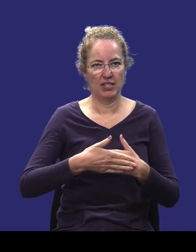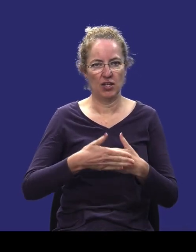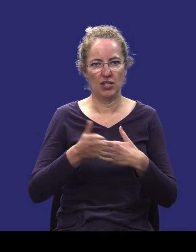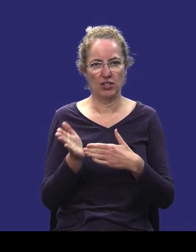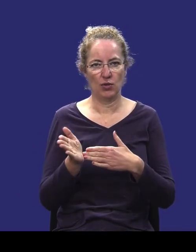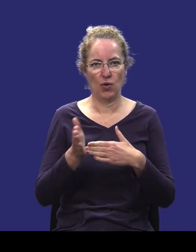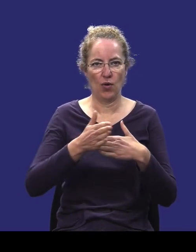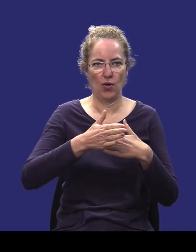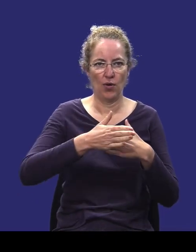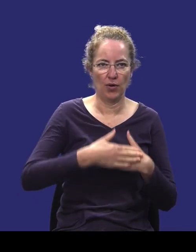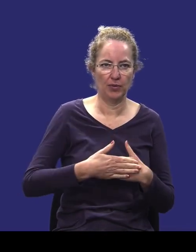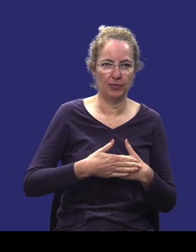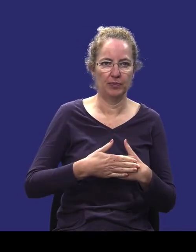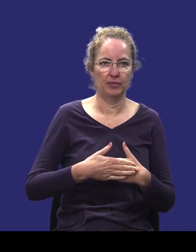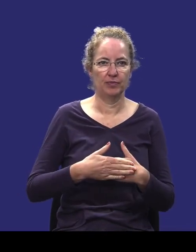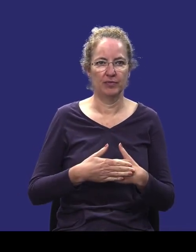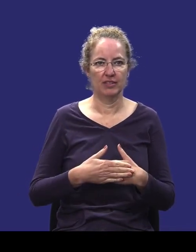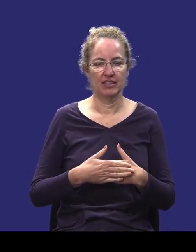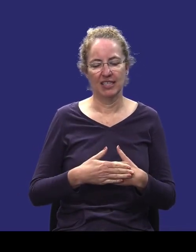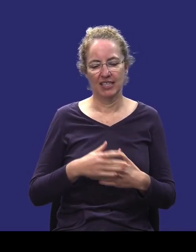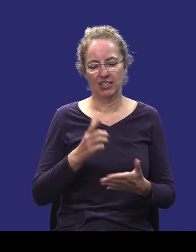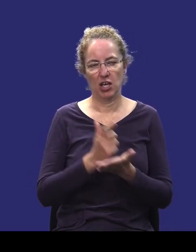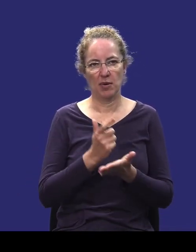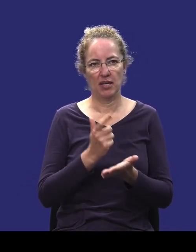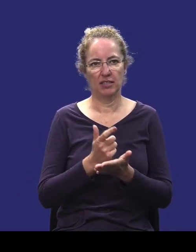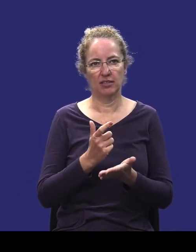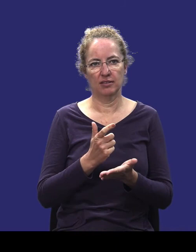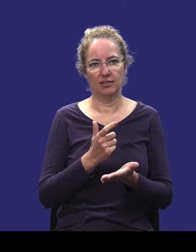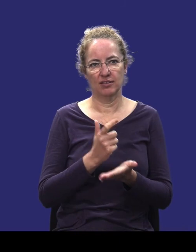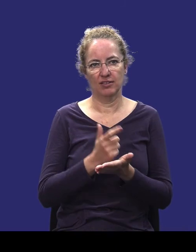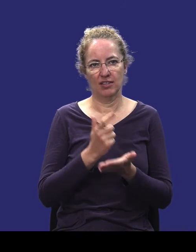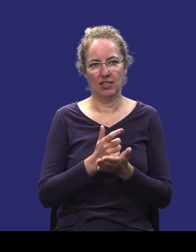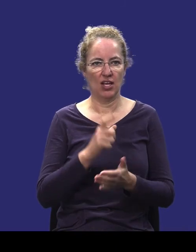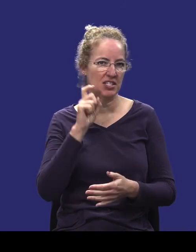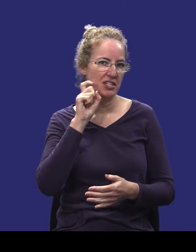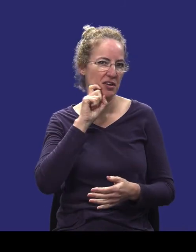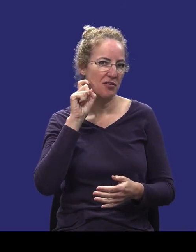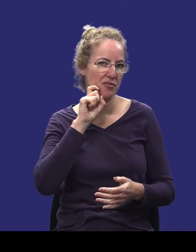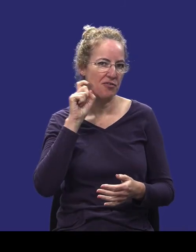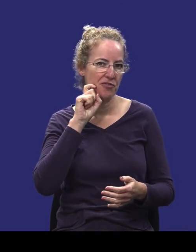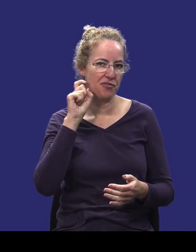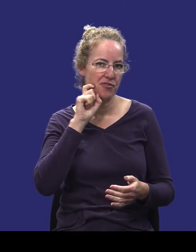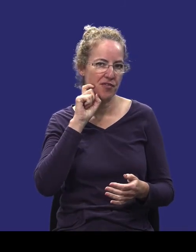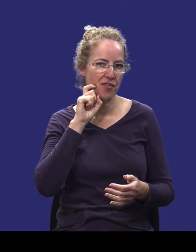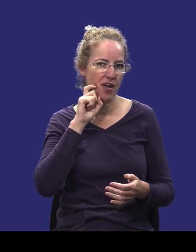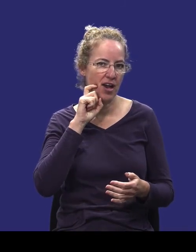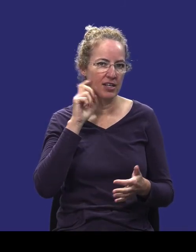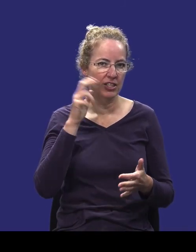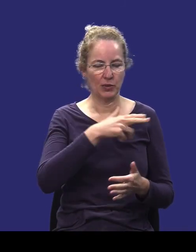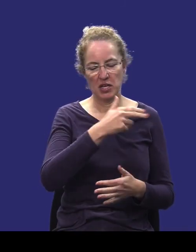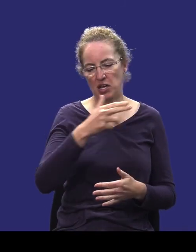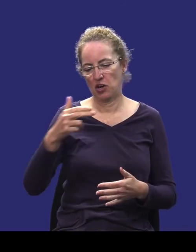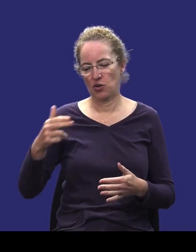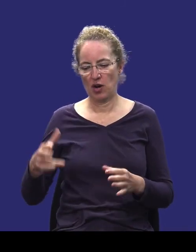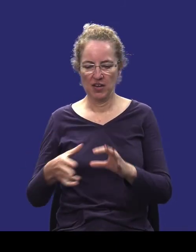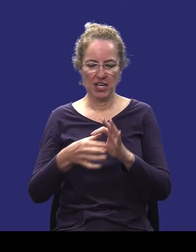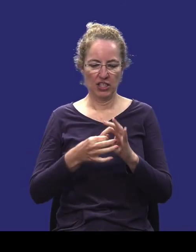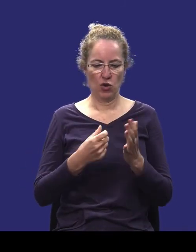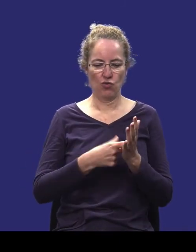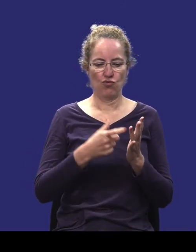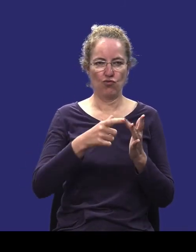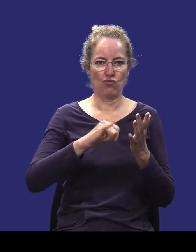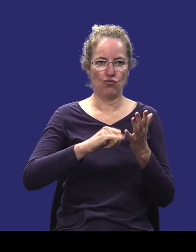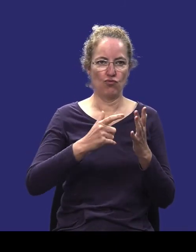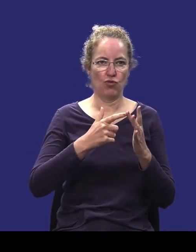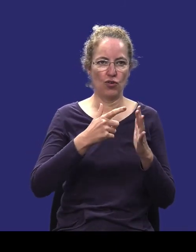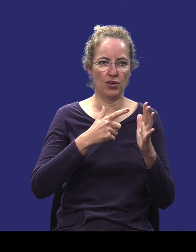It's been so much fun doing craft with you this week, and I hope that you'll join Rosie and I in next week's craft. Don't forget to